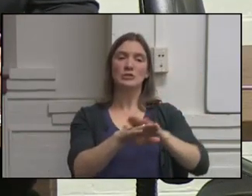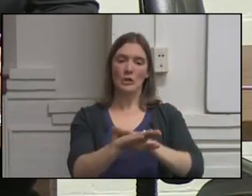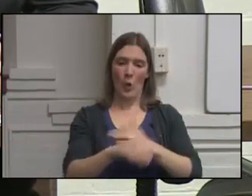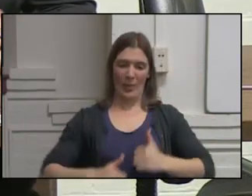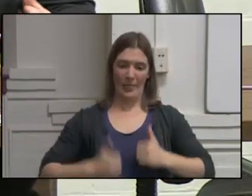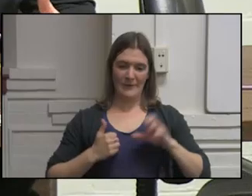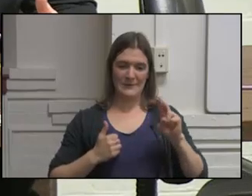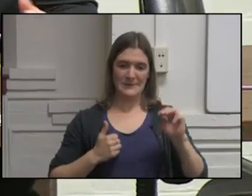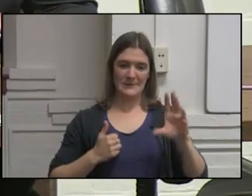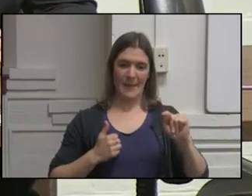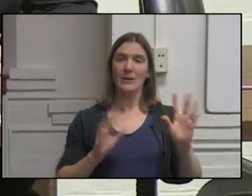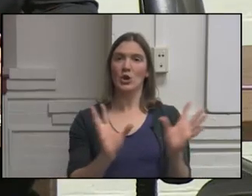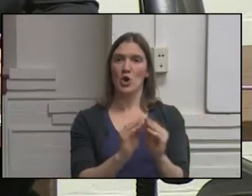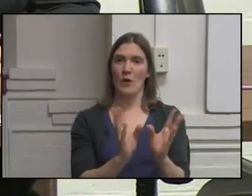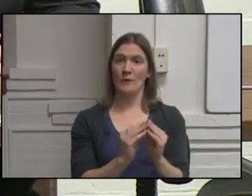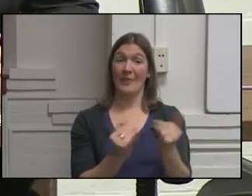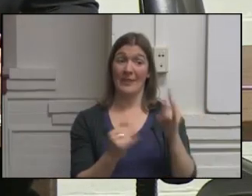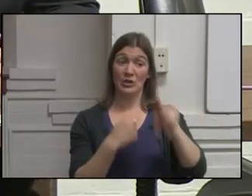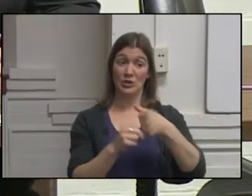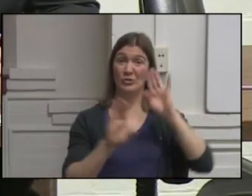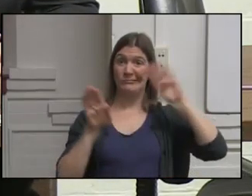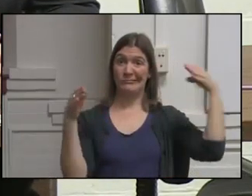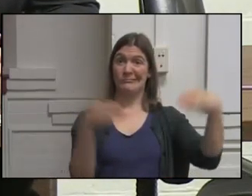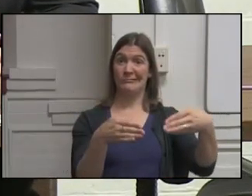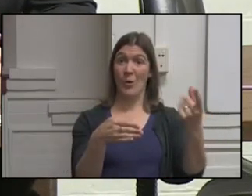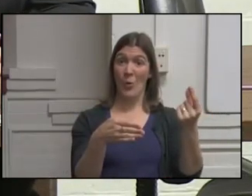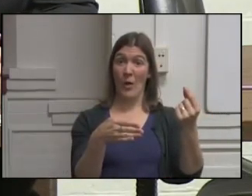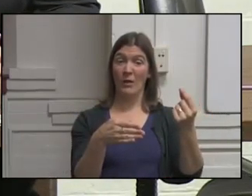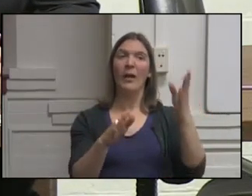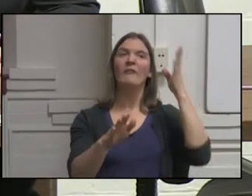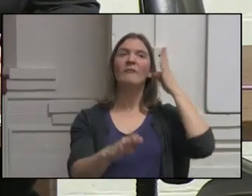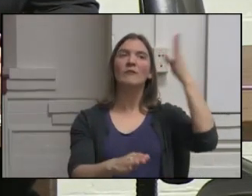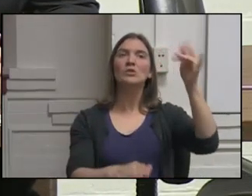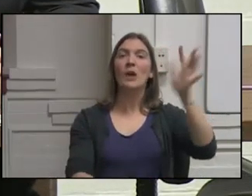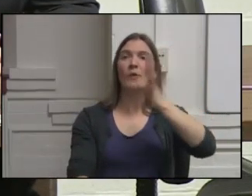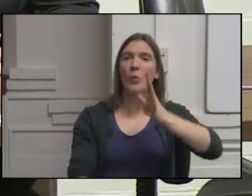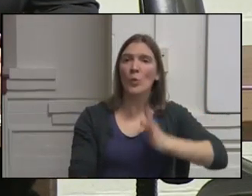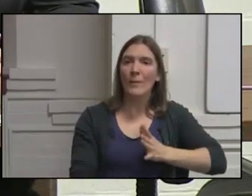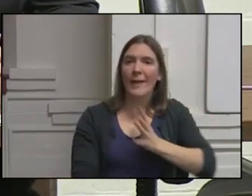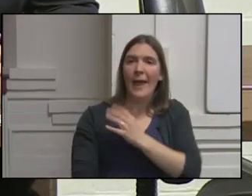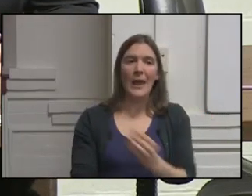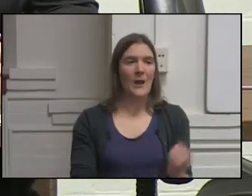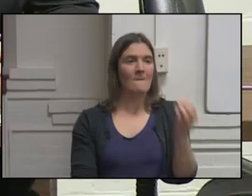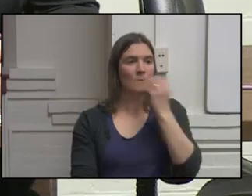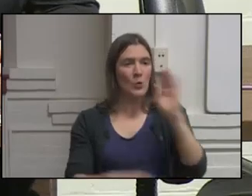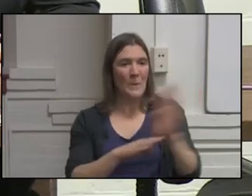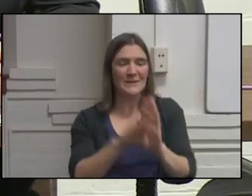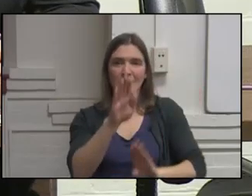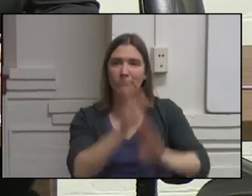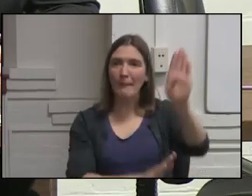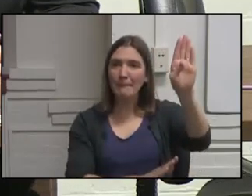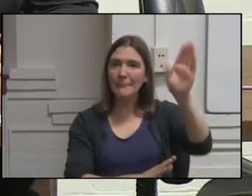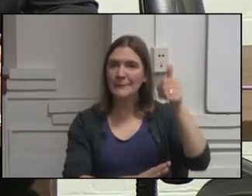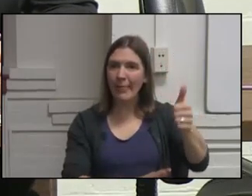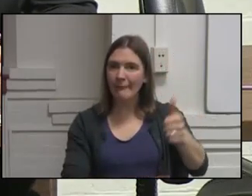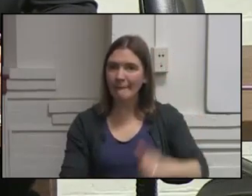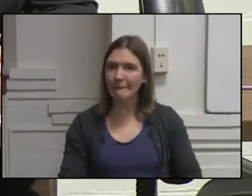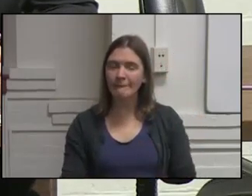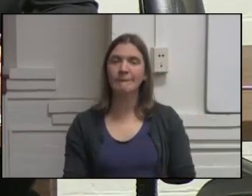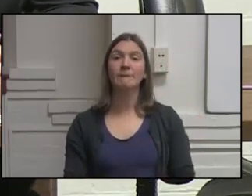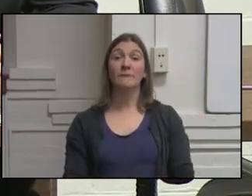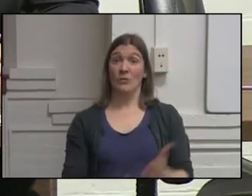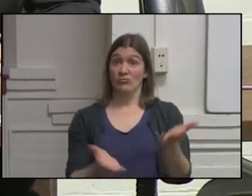And this year, the focus of that is the future of women in food entrepreneurship. And I